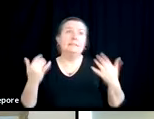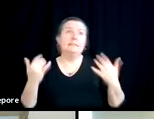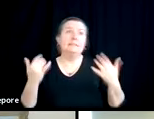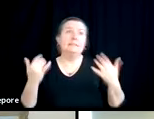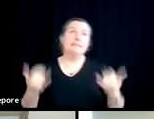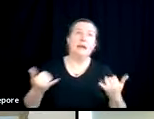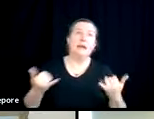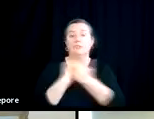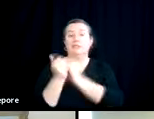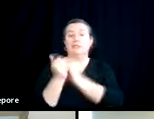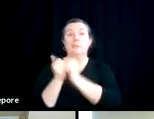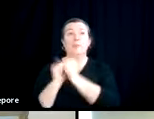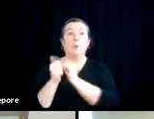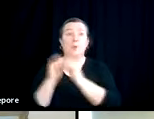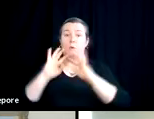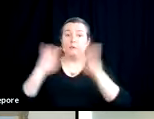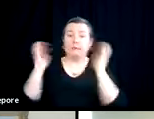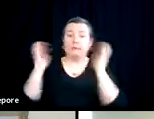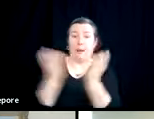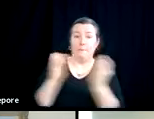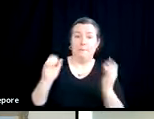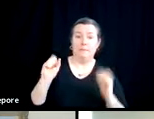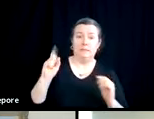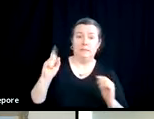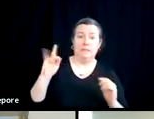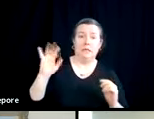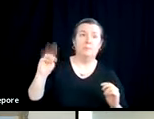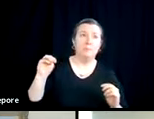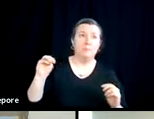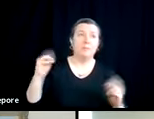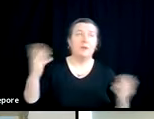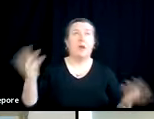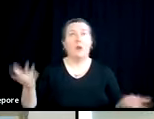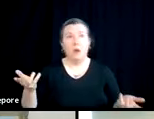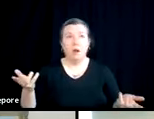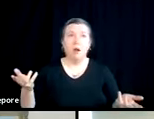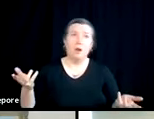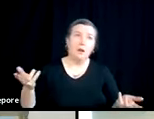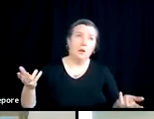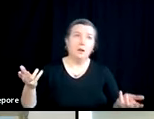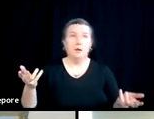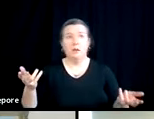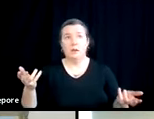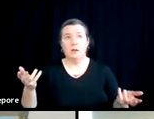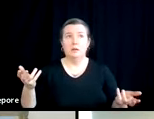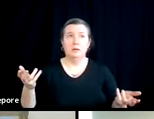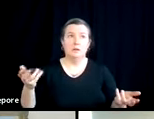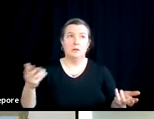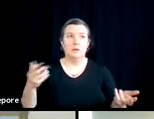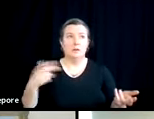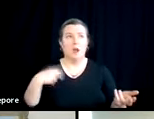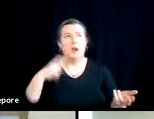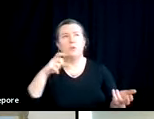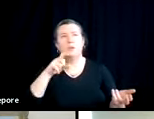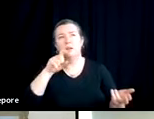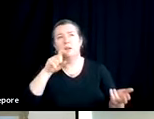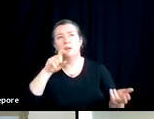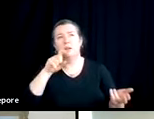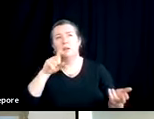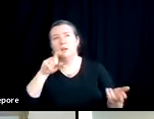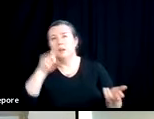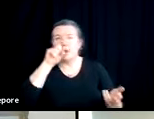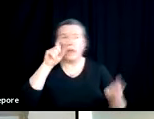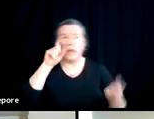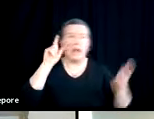Eagles played a full 60 minutes against the Cowboys on week 17 and won,